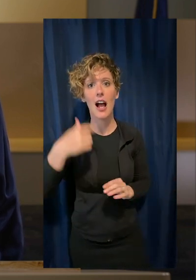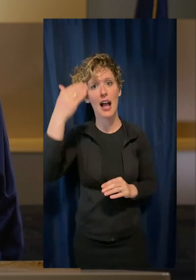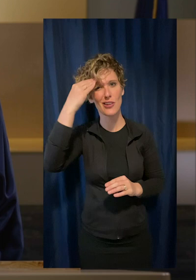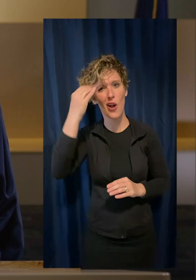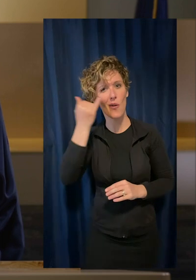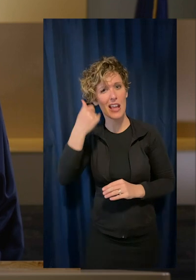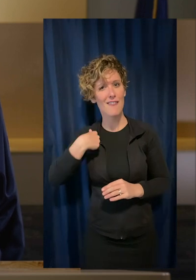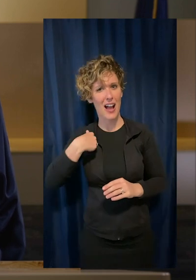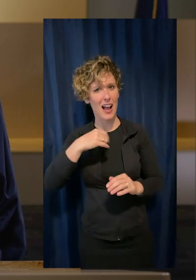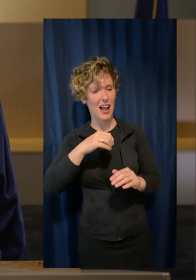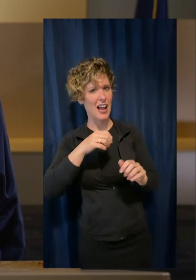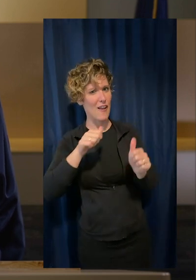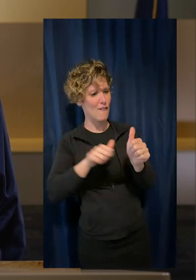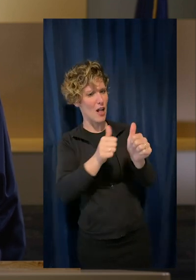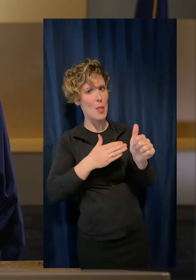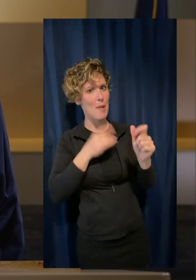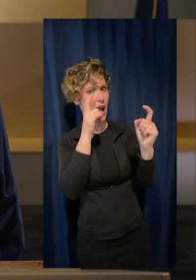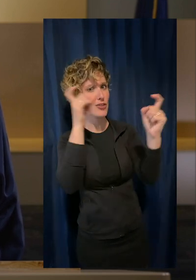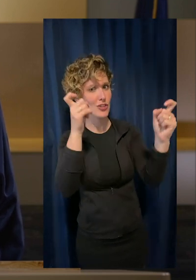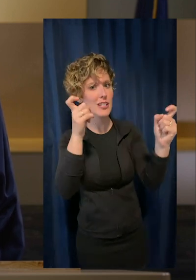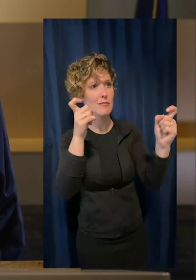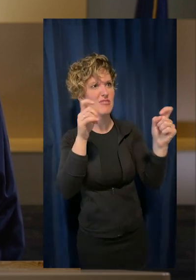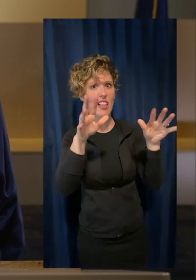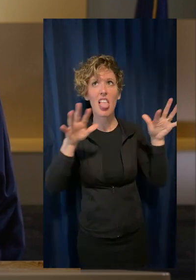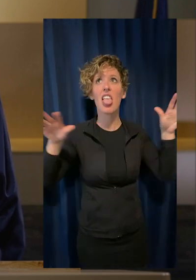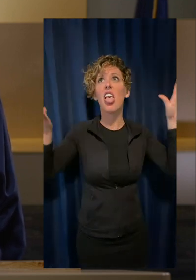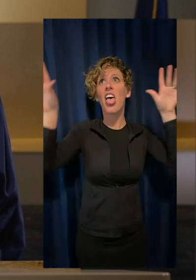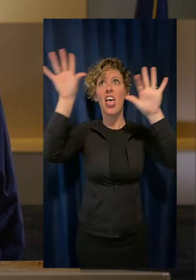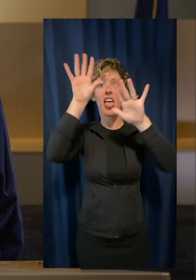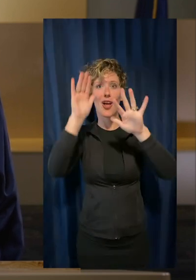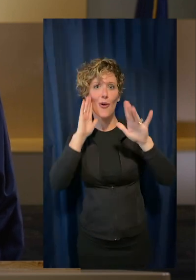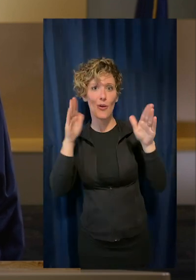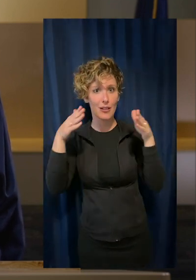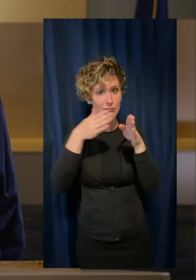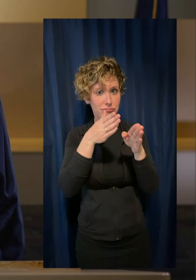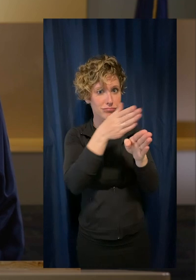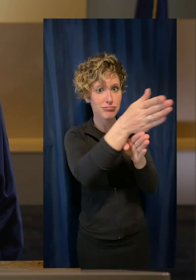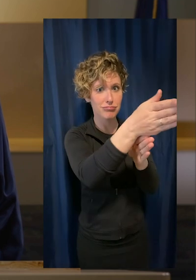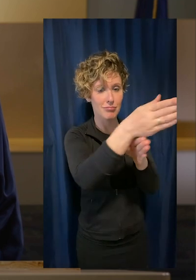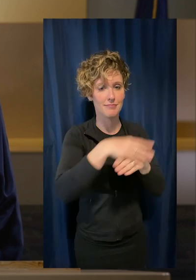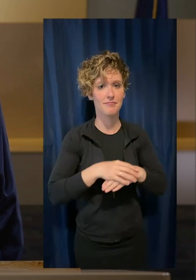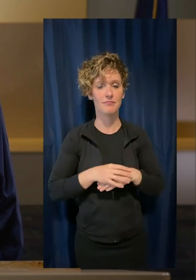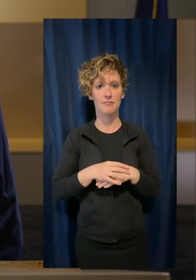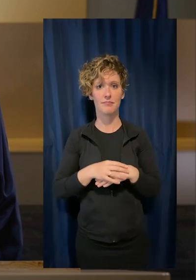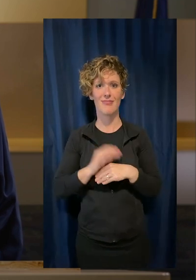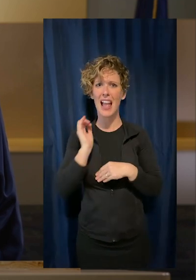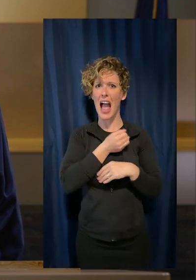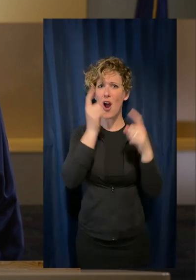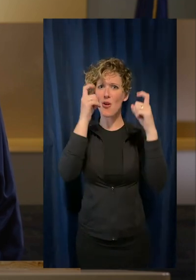place. Dare to dream as big as you can. Life is full of ups and downs, comprised of many different